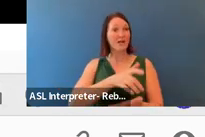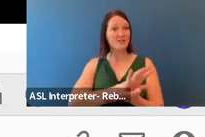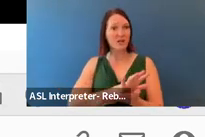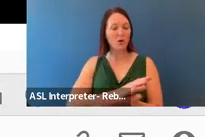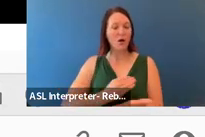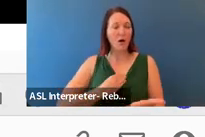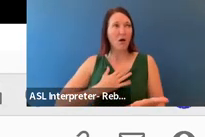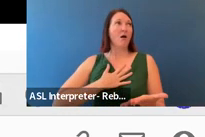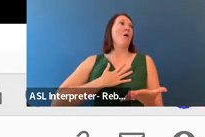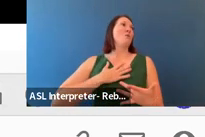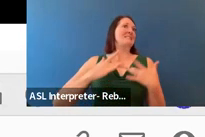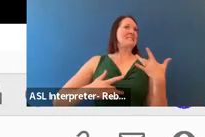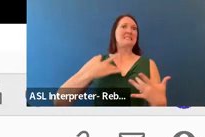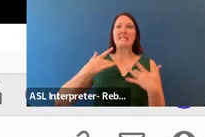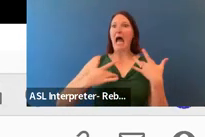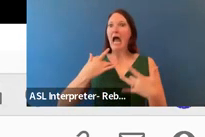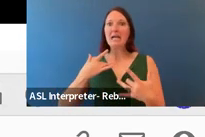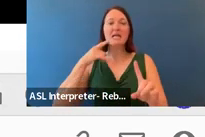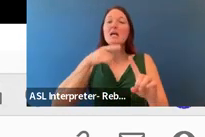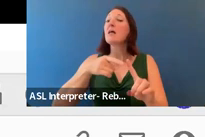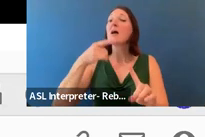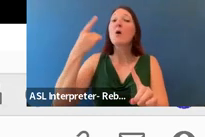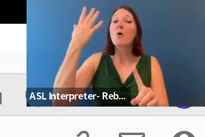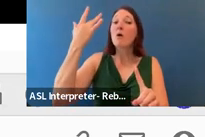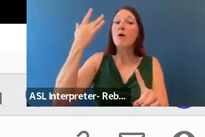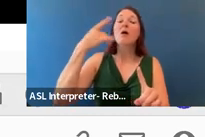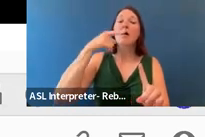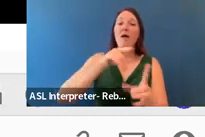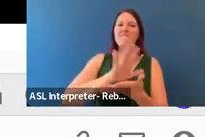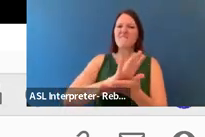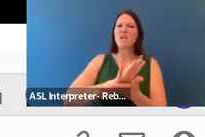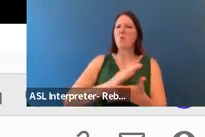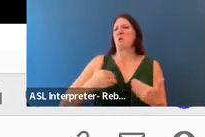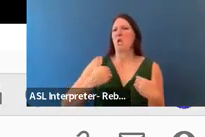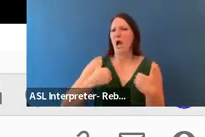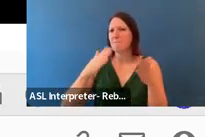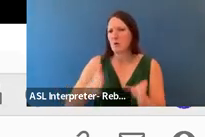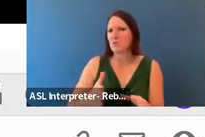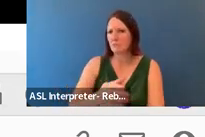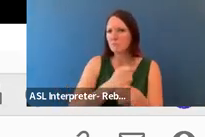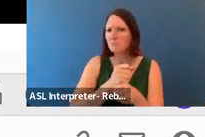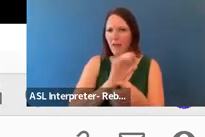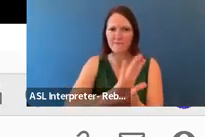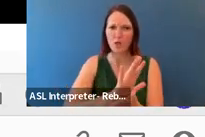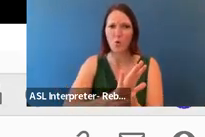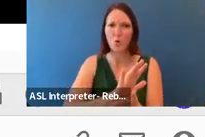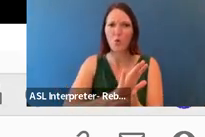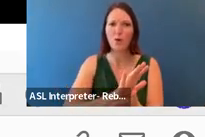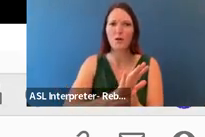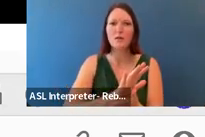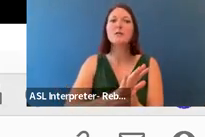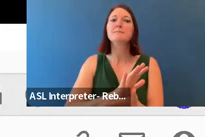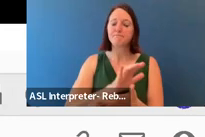so excited because it's a video that is done by a young person who, for